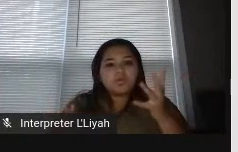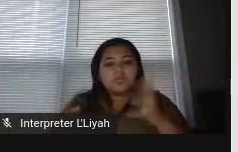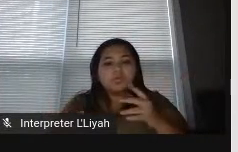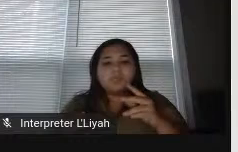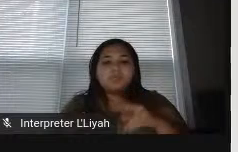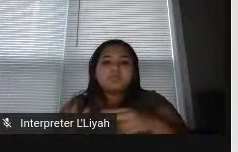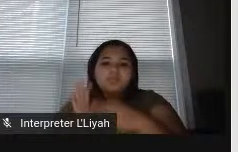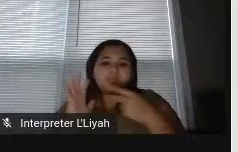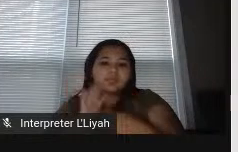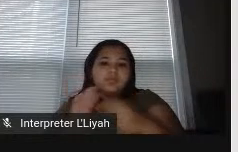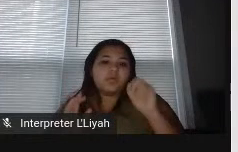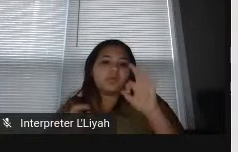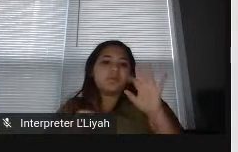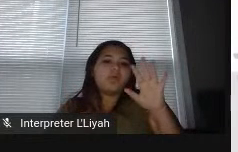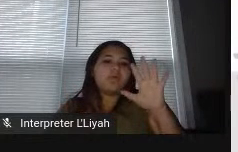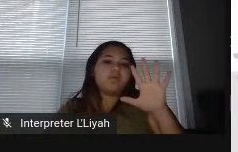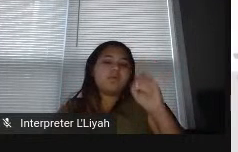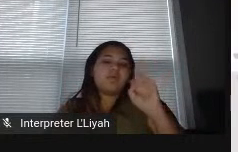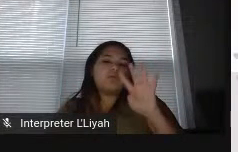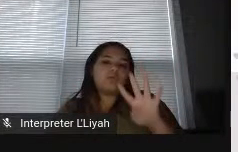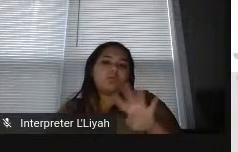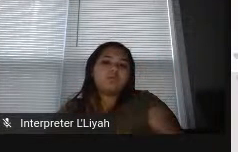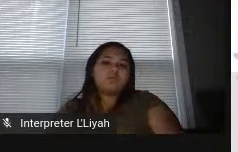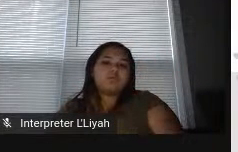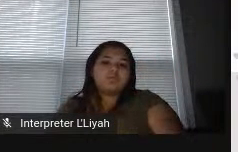of a 504.